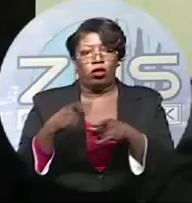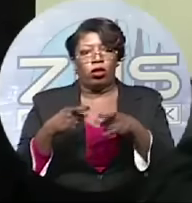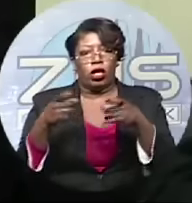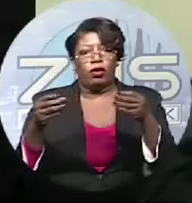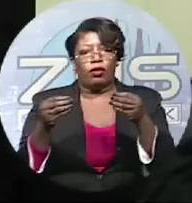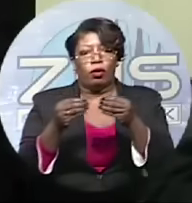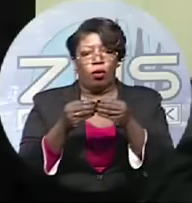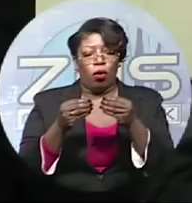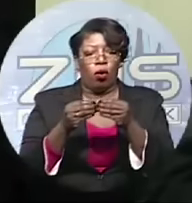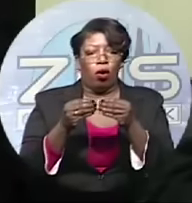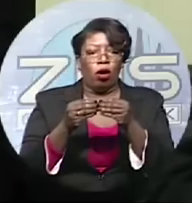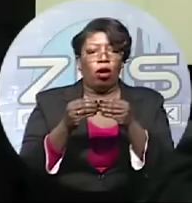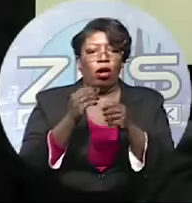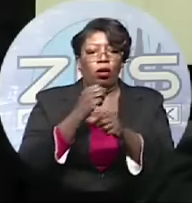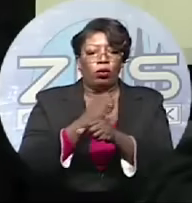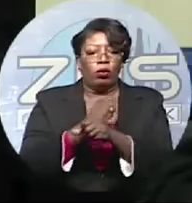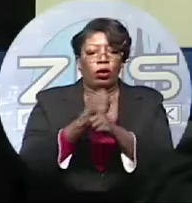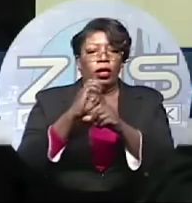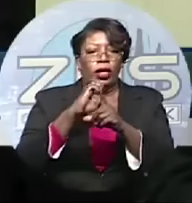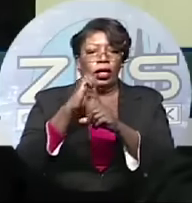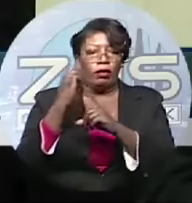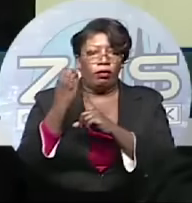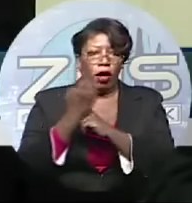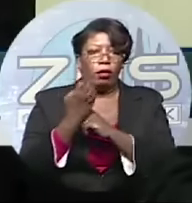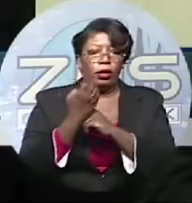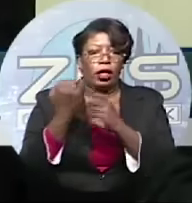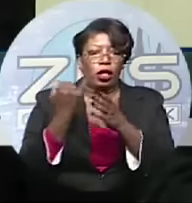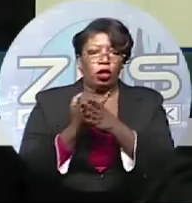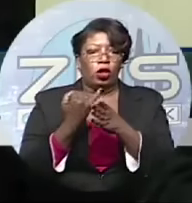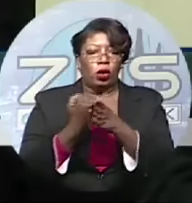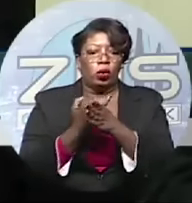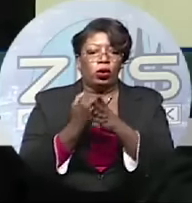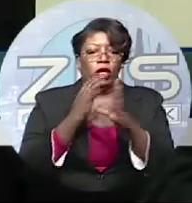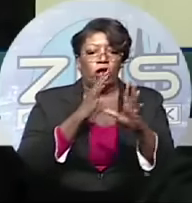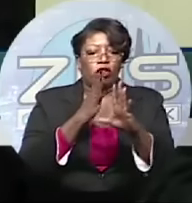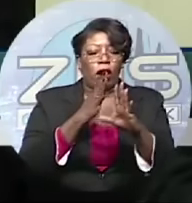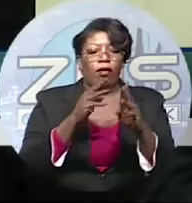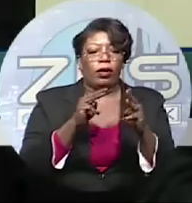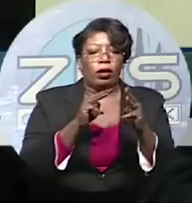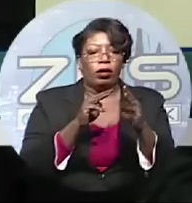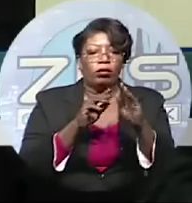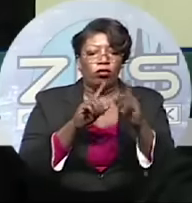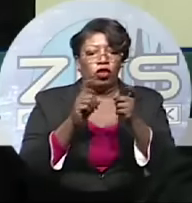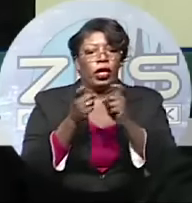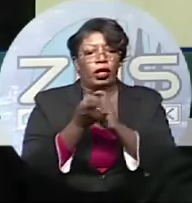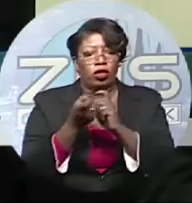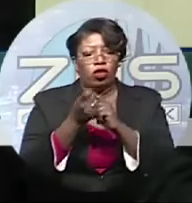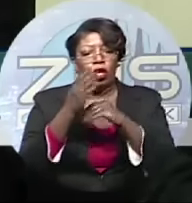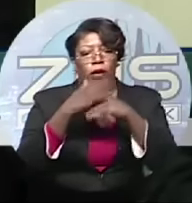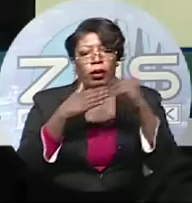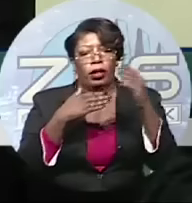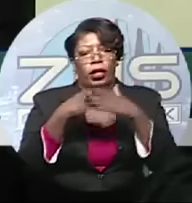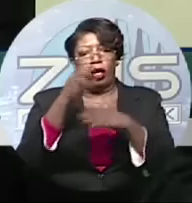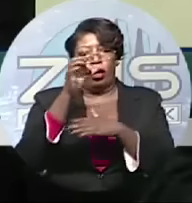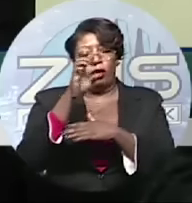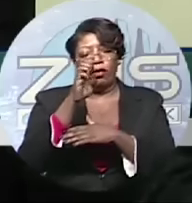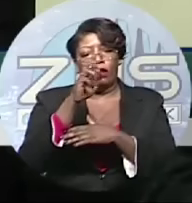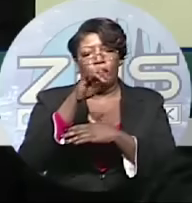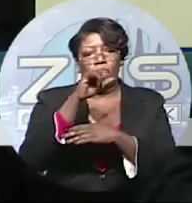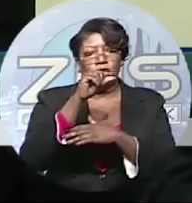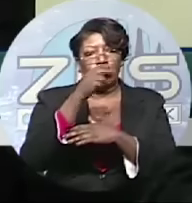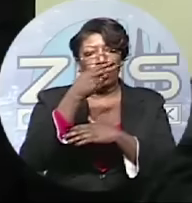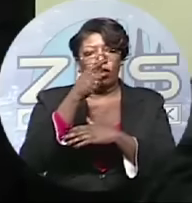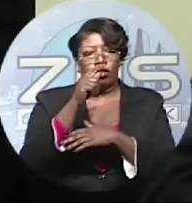more rational operational environment, which includes, as you've heard, traffic redirection, the building of a freight building